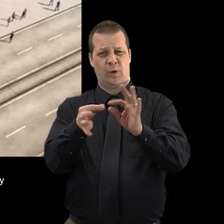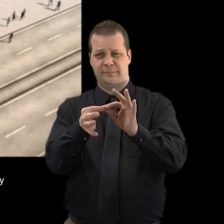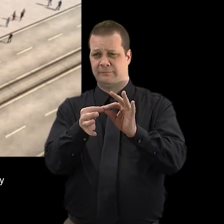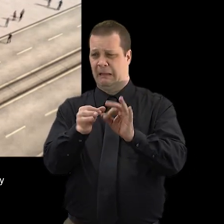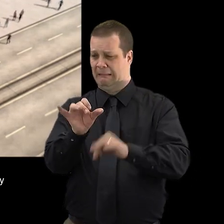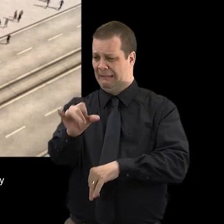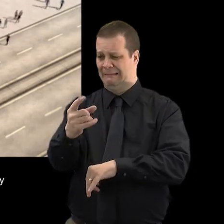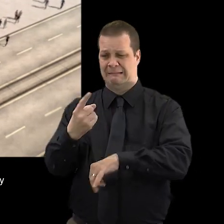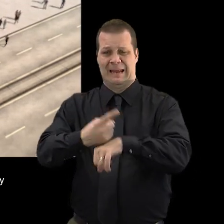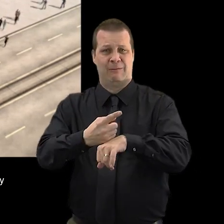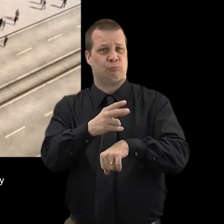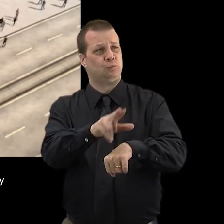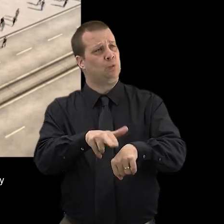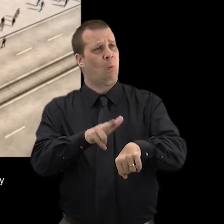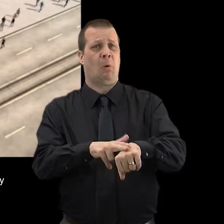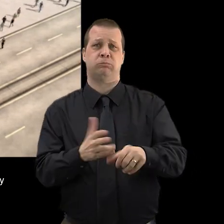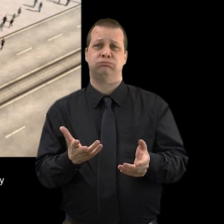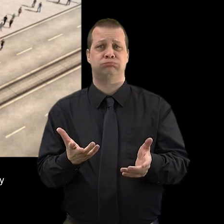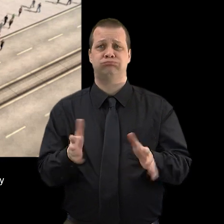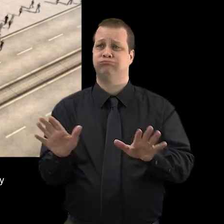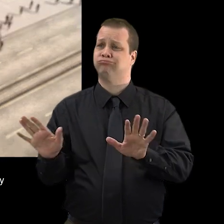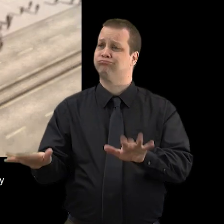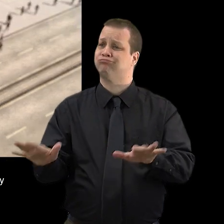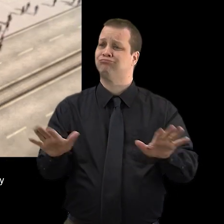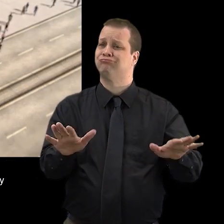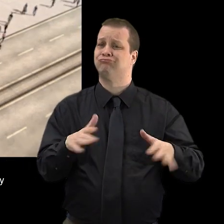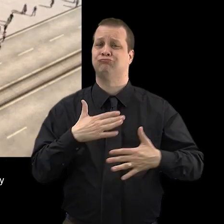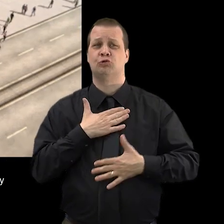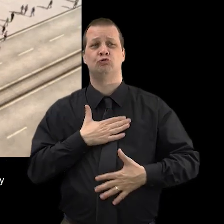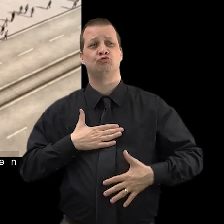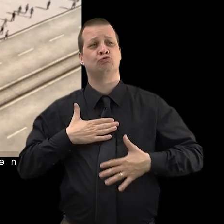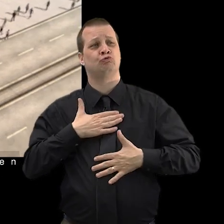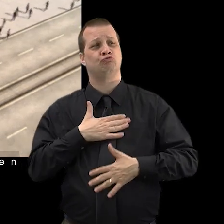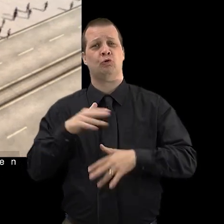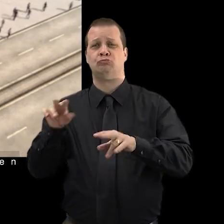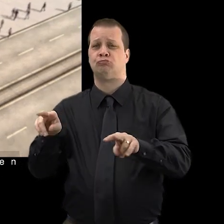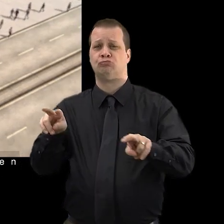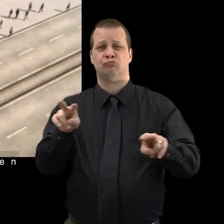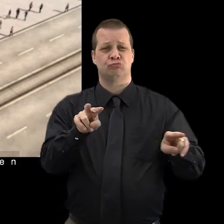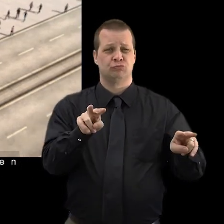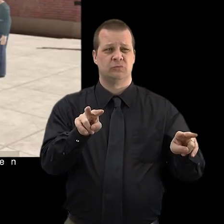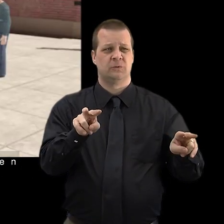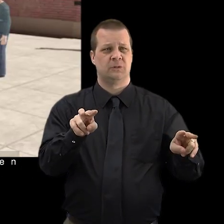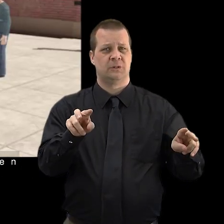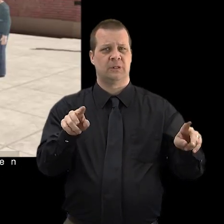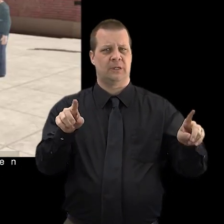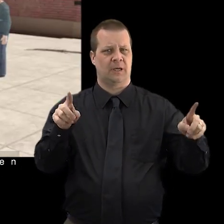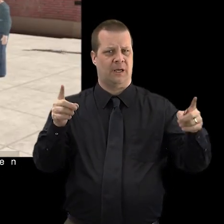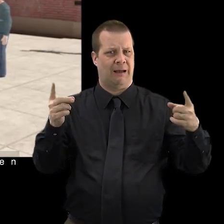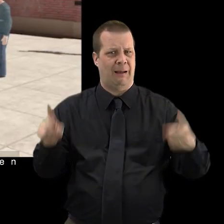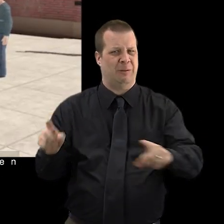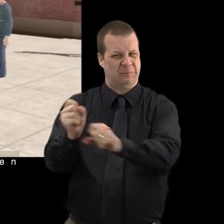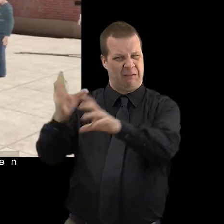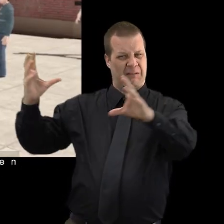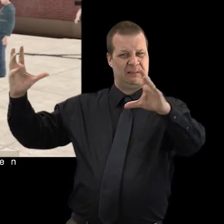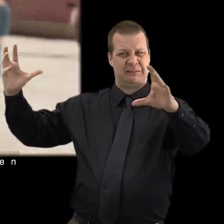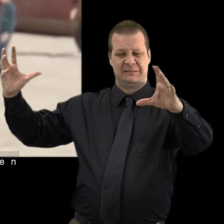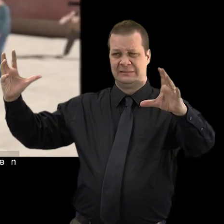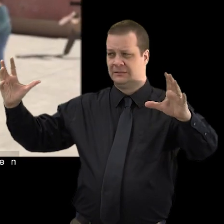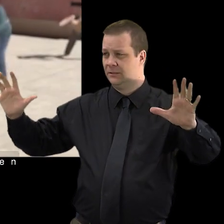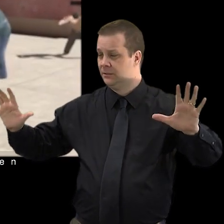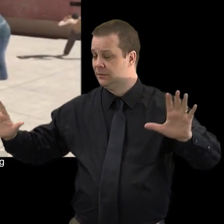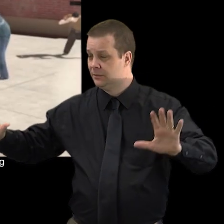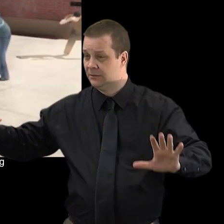Everything was so normal. We were just going about our day, minding our business. But then there was this